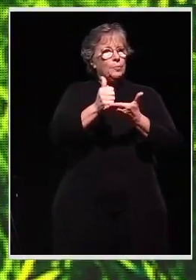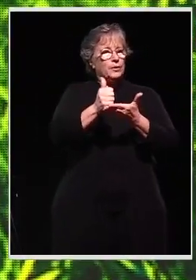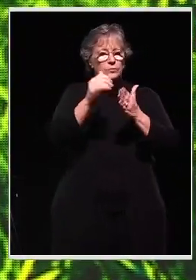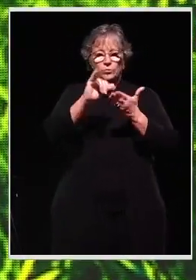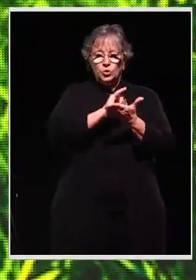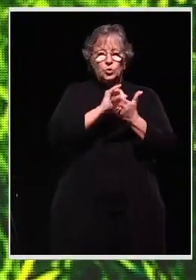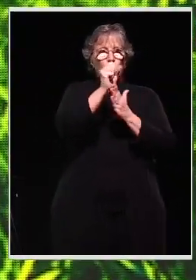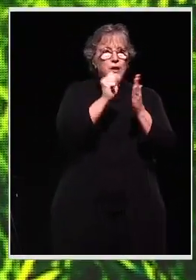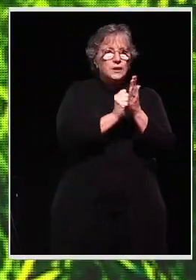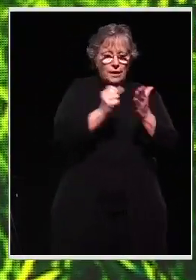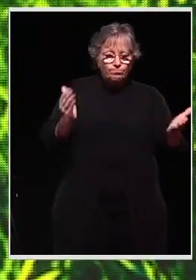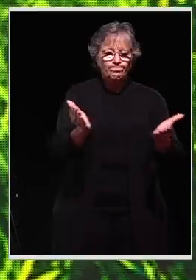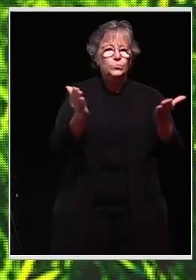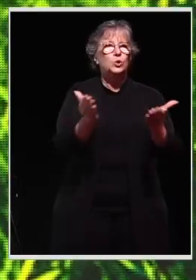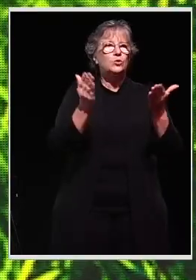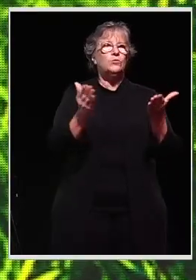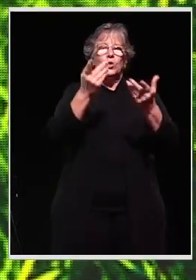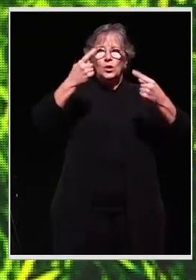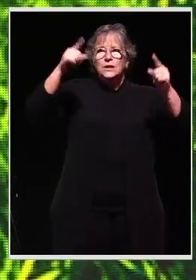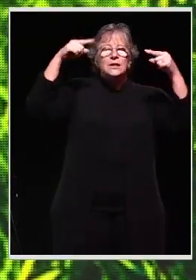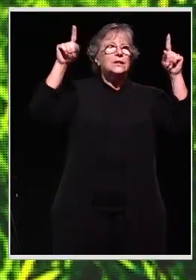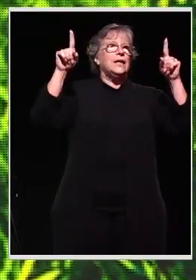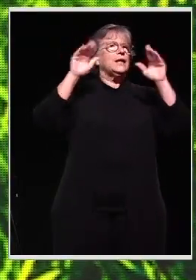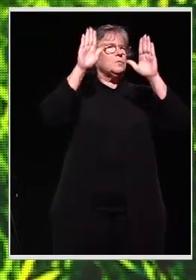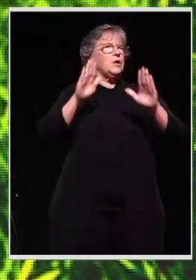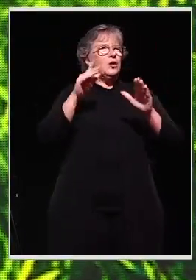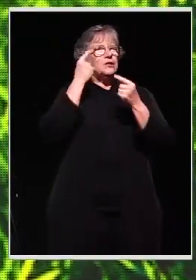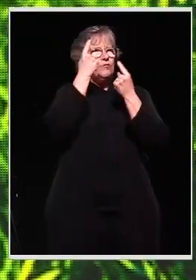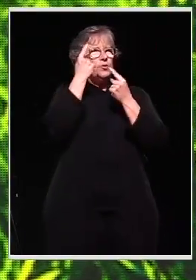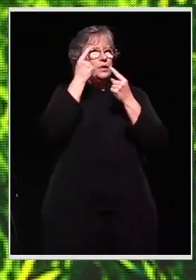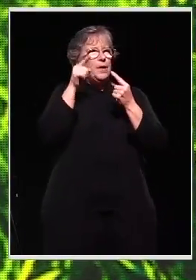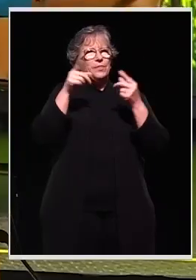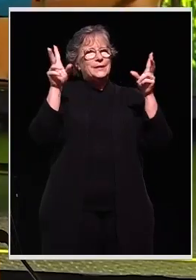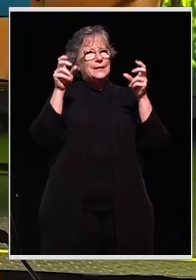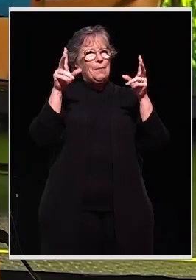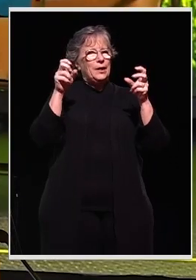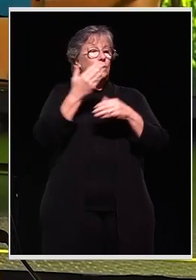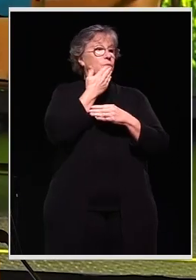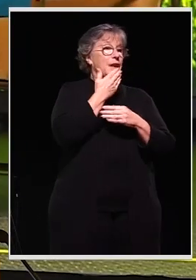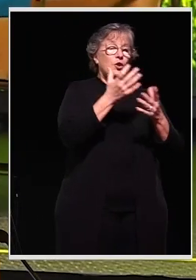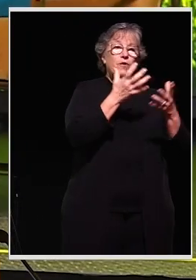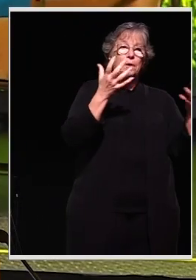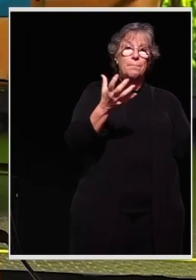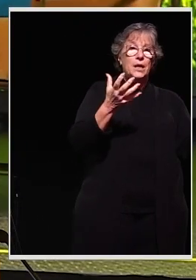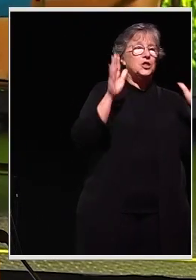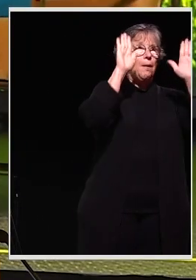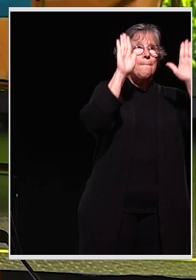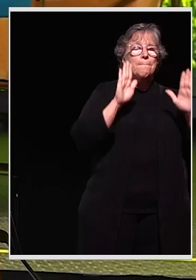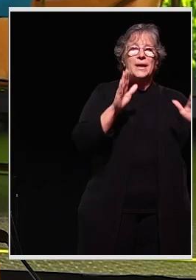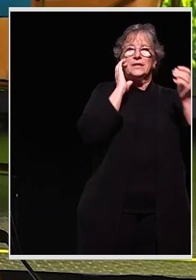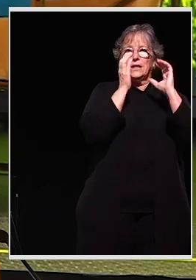think about these exciting innovations. It's been great to think about this topic with Sahara Moon. Well, thank you very much. Phenomenal